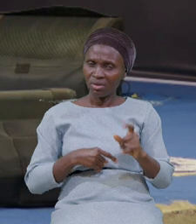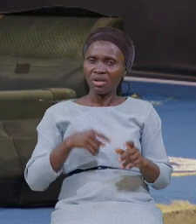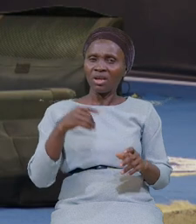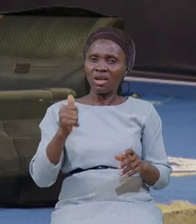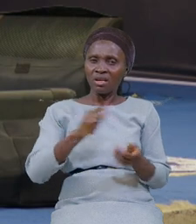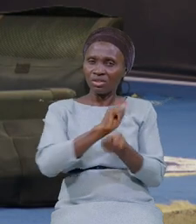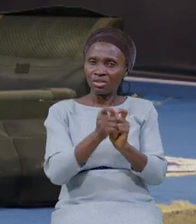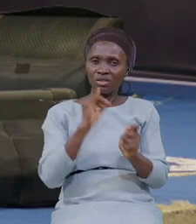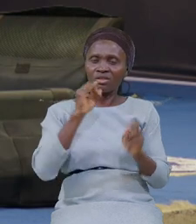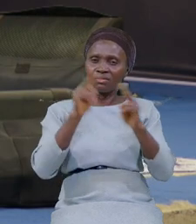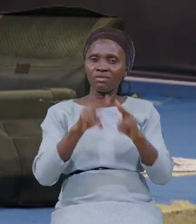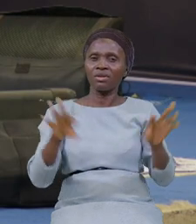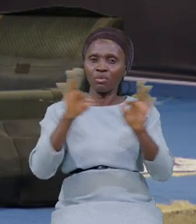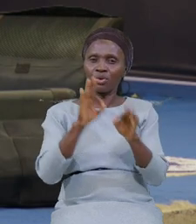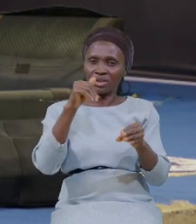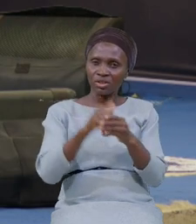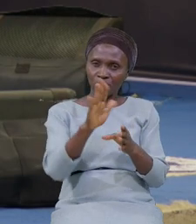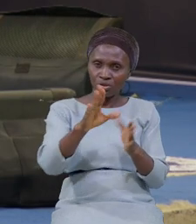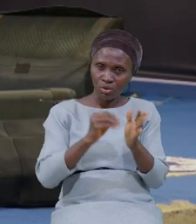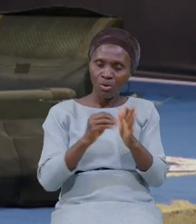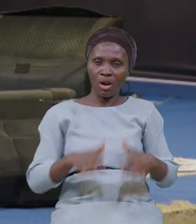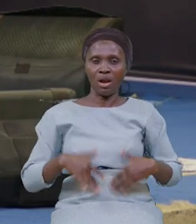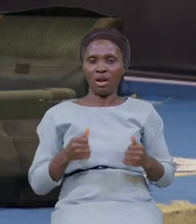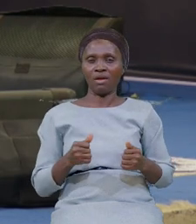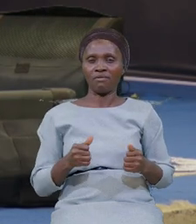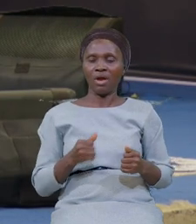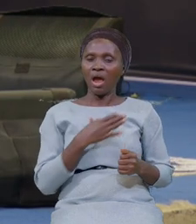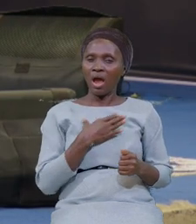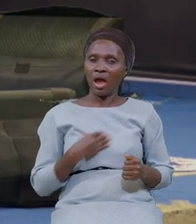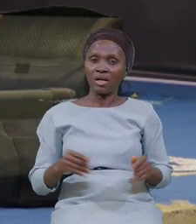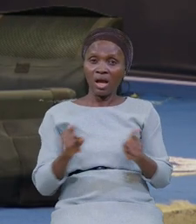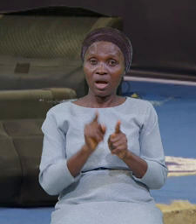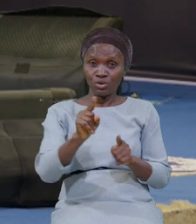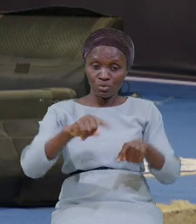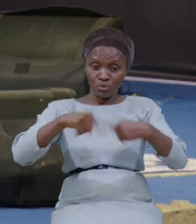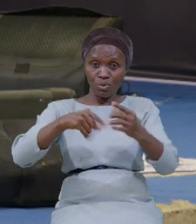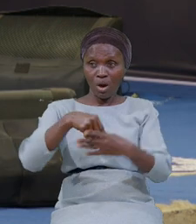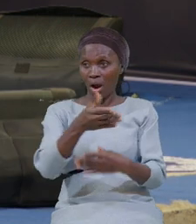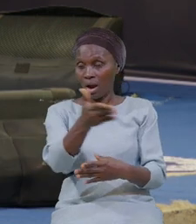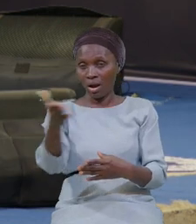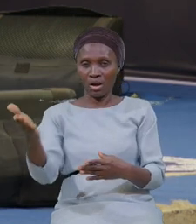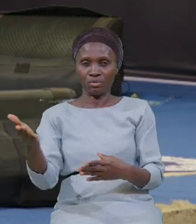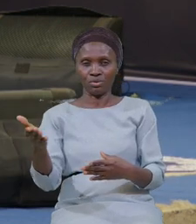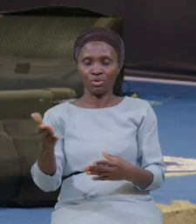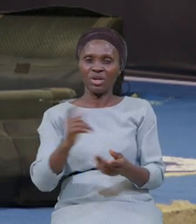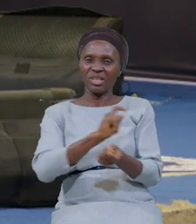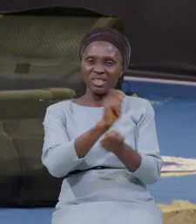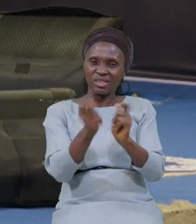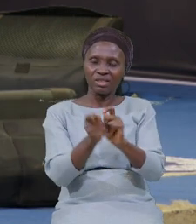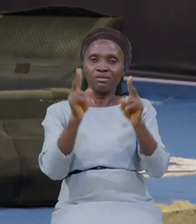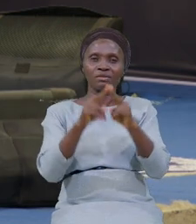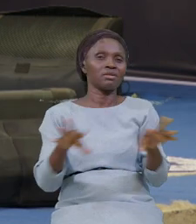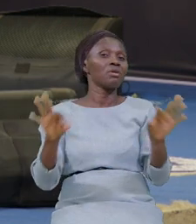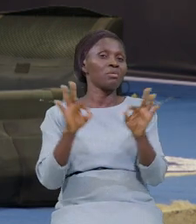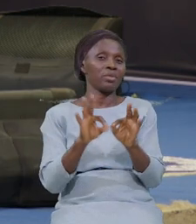out as change agents, change makers, change markers,